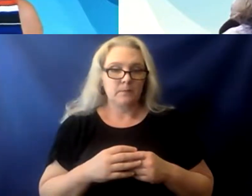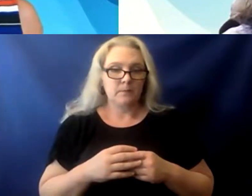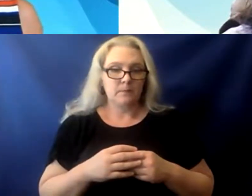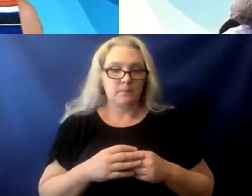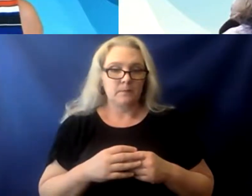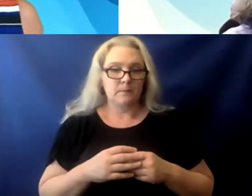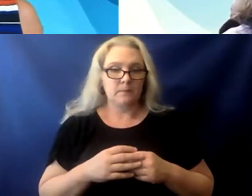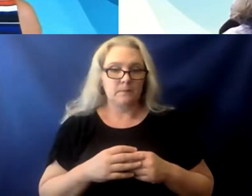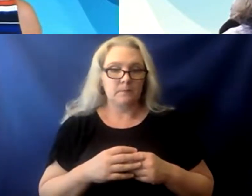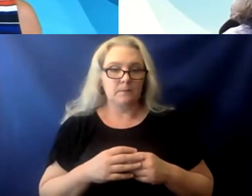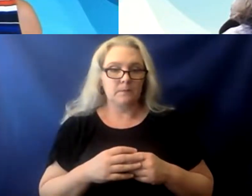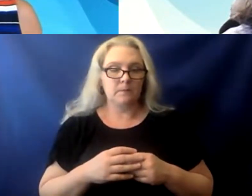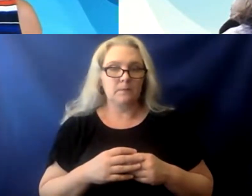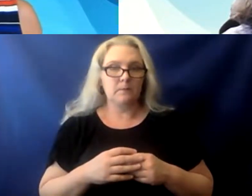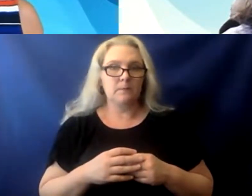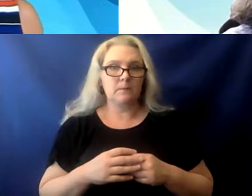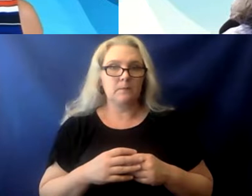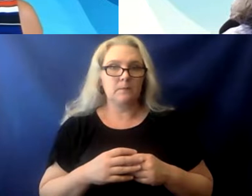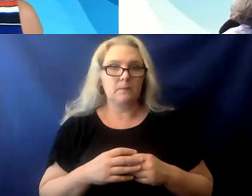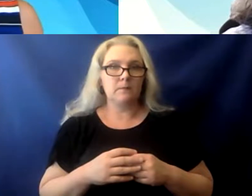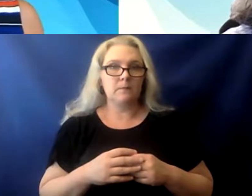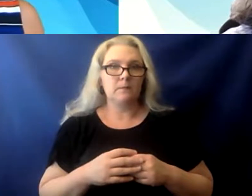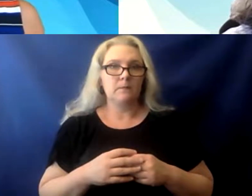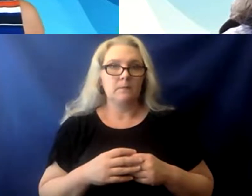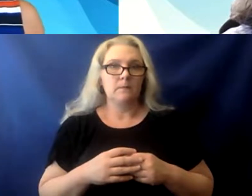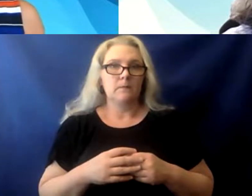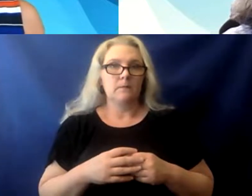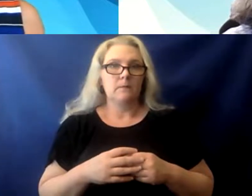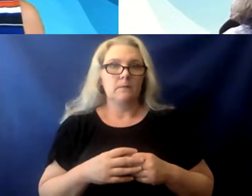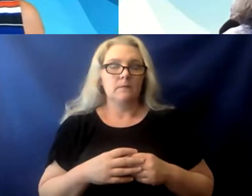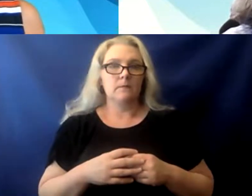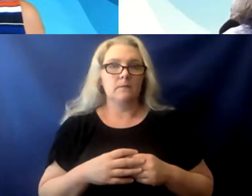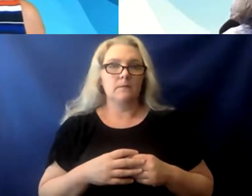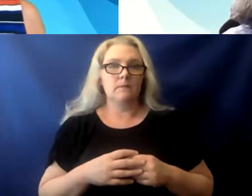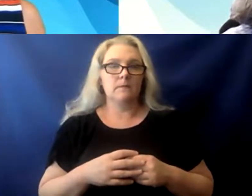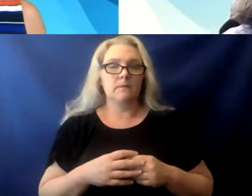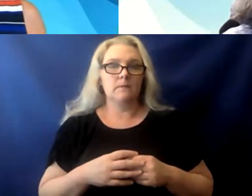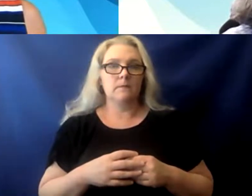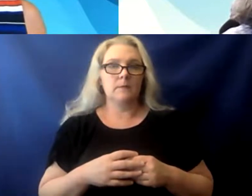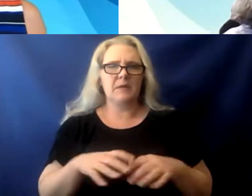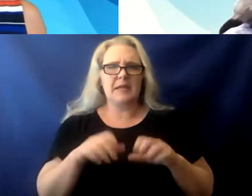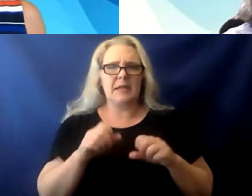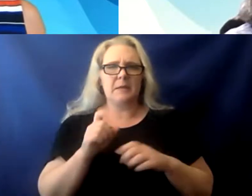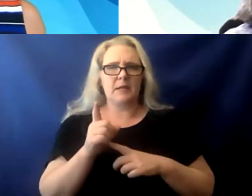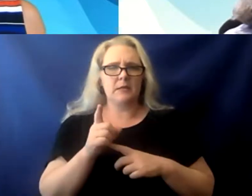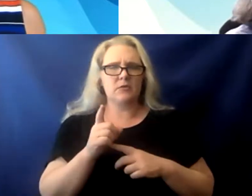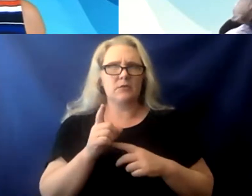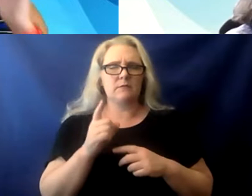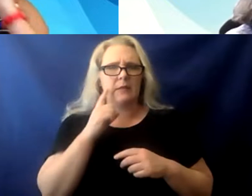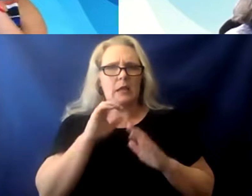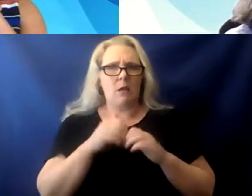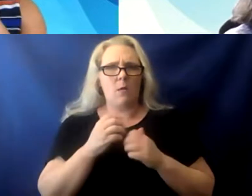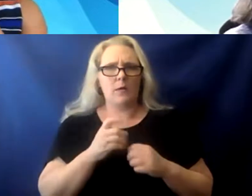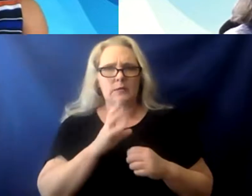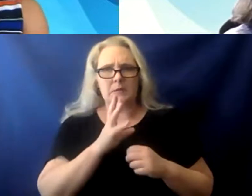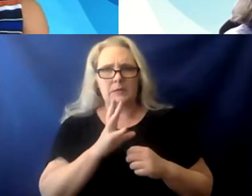let me just take a second to organize my thoughts so I can be coherent. There's a couple buckets of